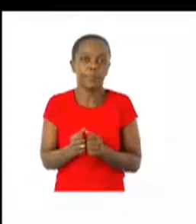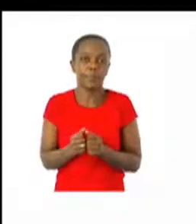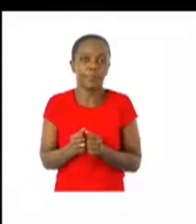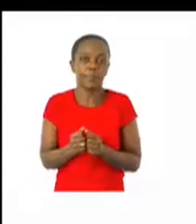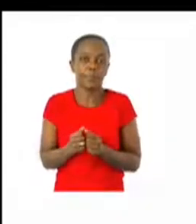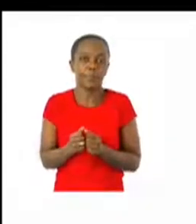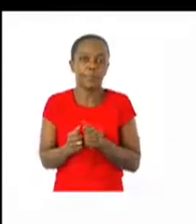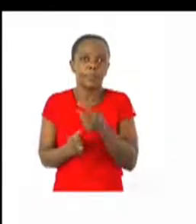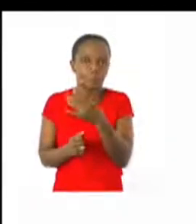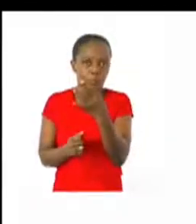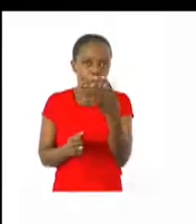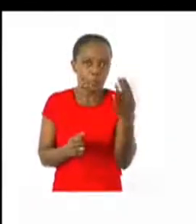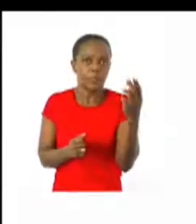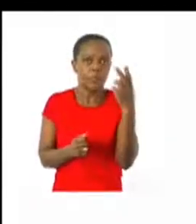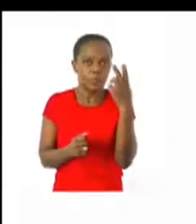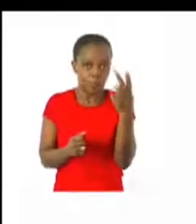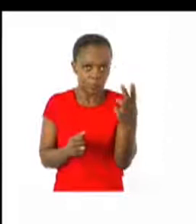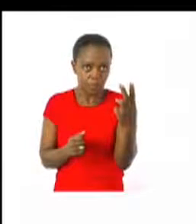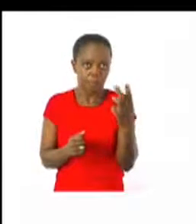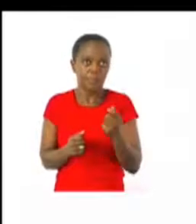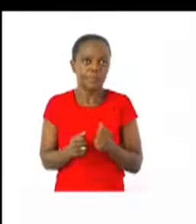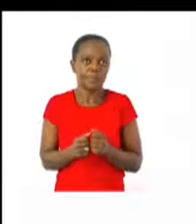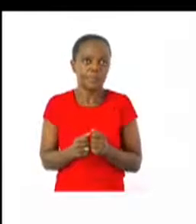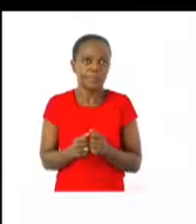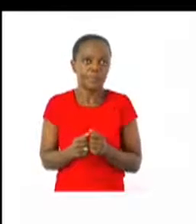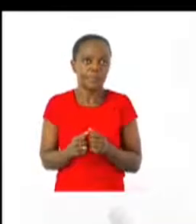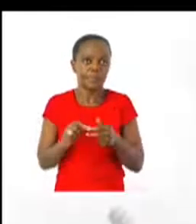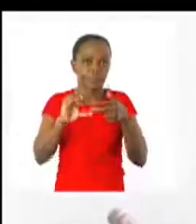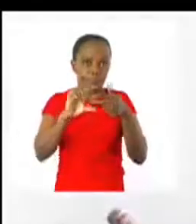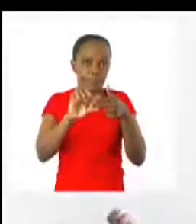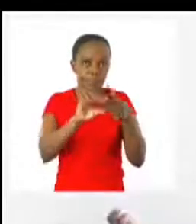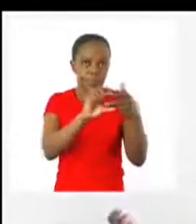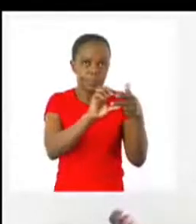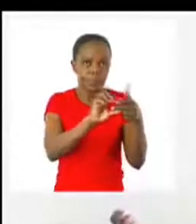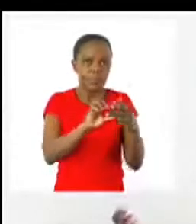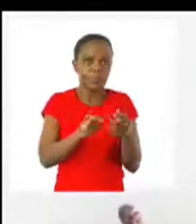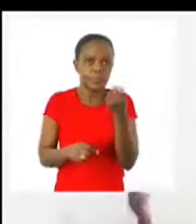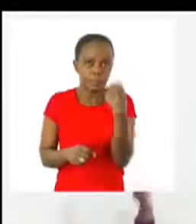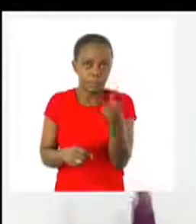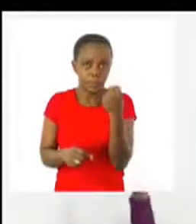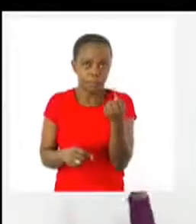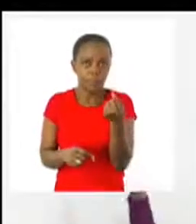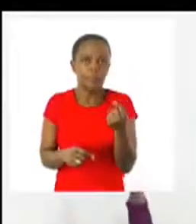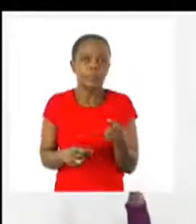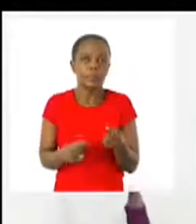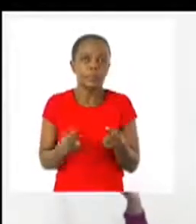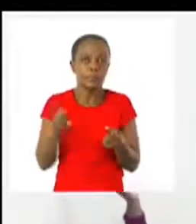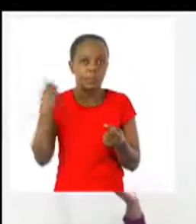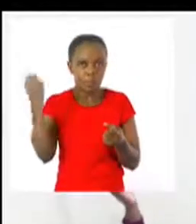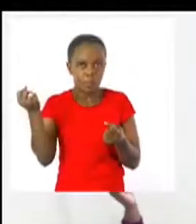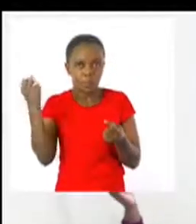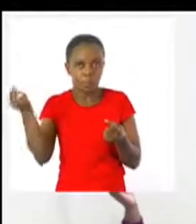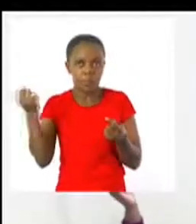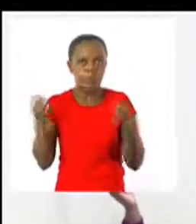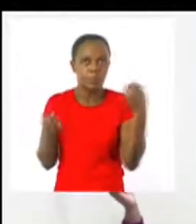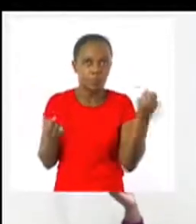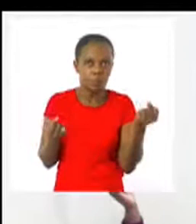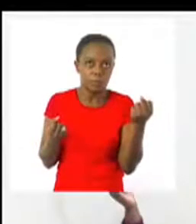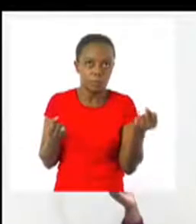We are counting in 2s. I have 2 balls here with me. 1,